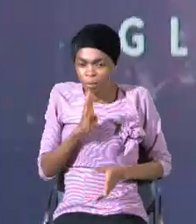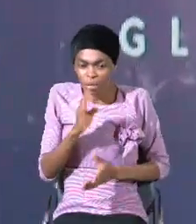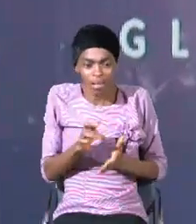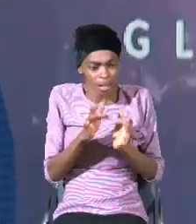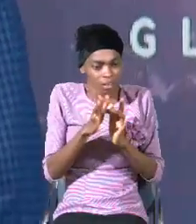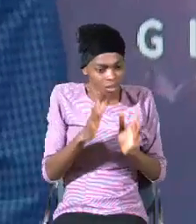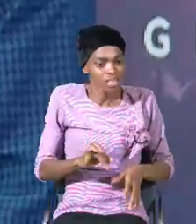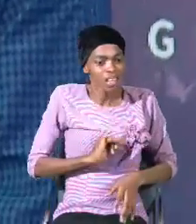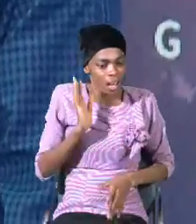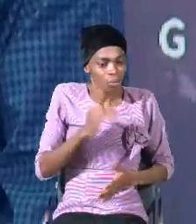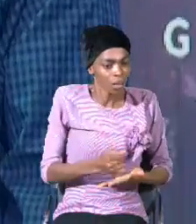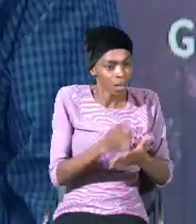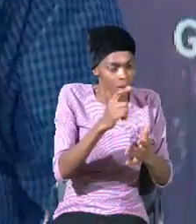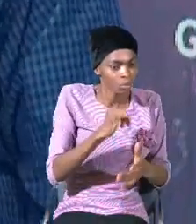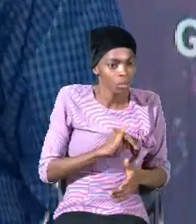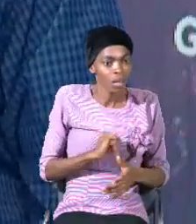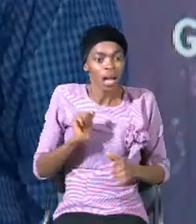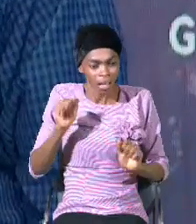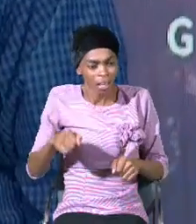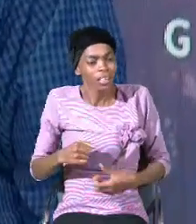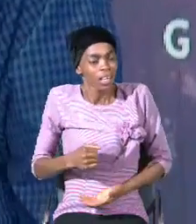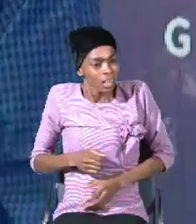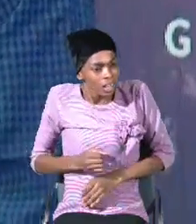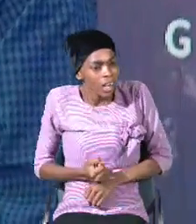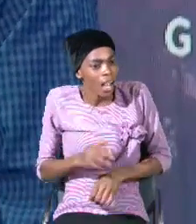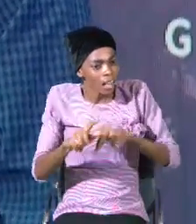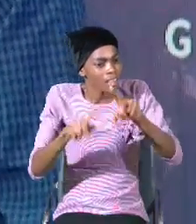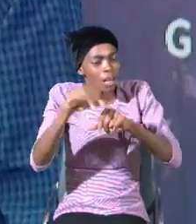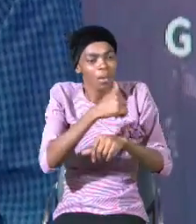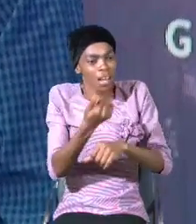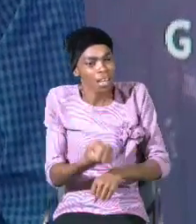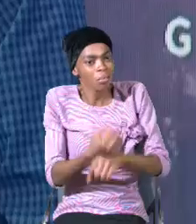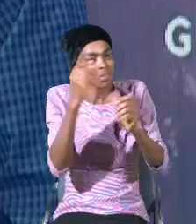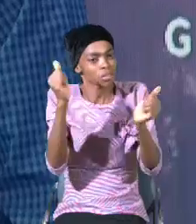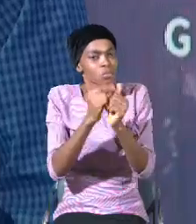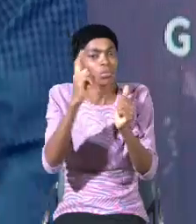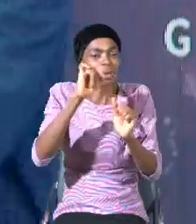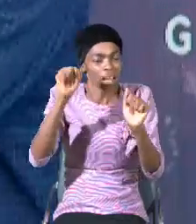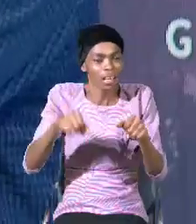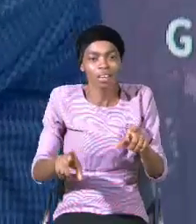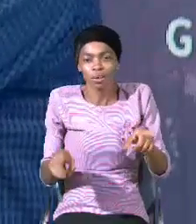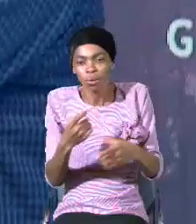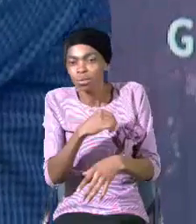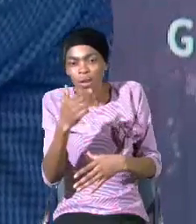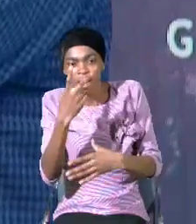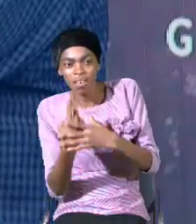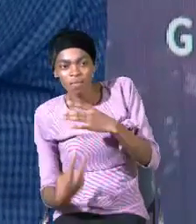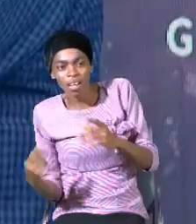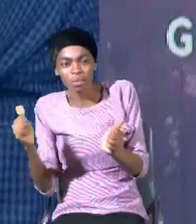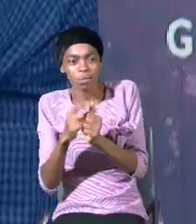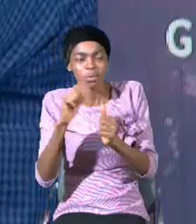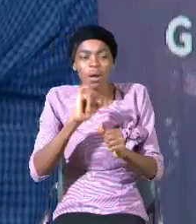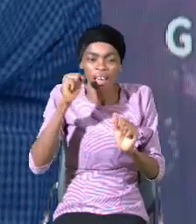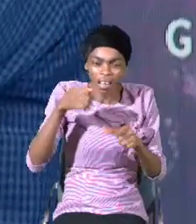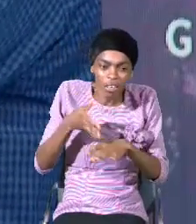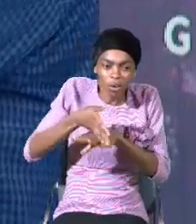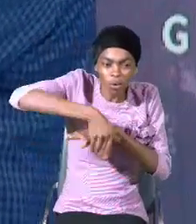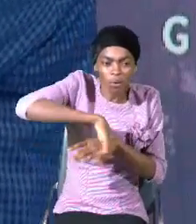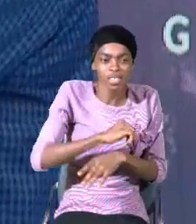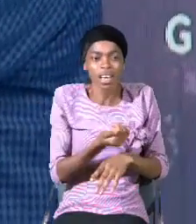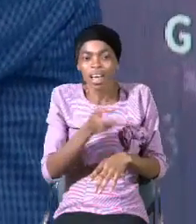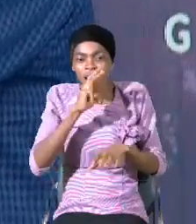you. I can climb every mountain with you. I can go through any valley with you. I can swim across